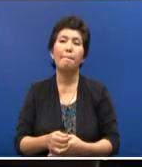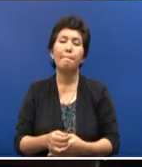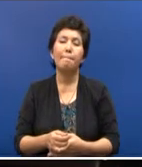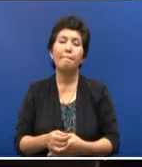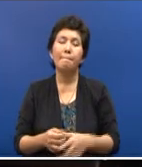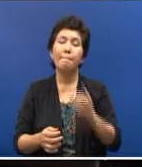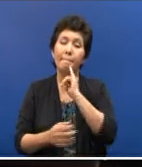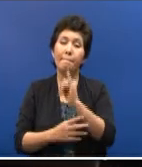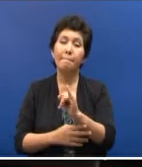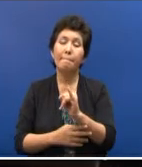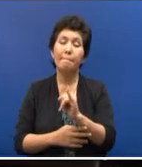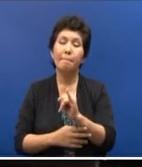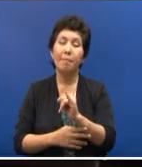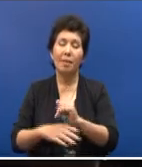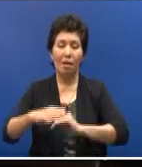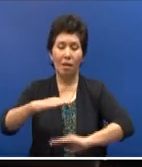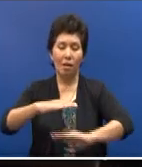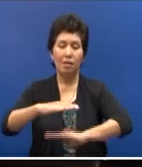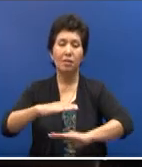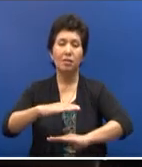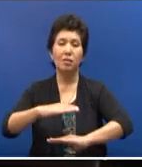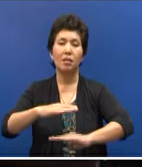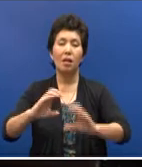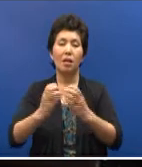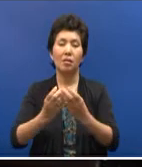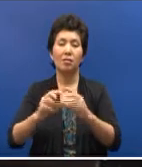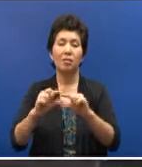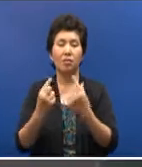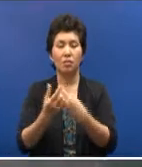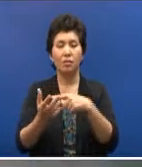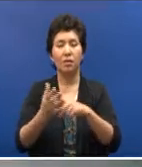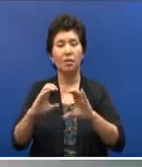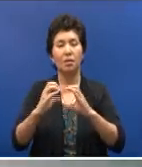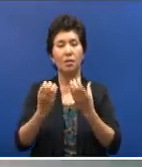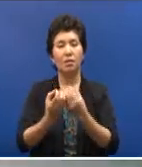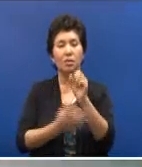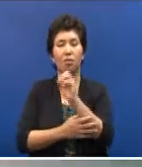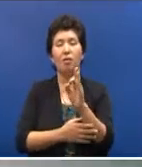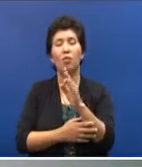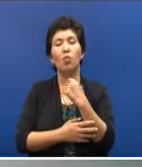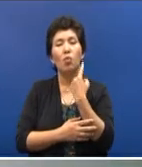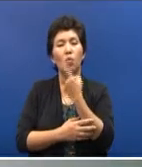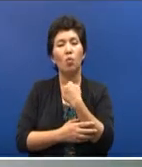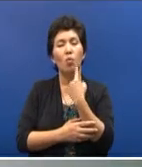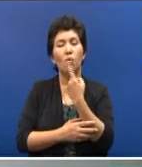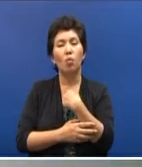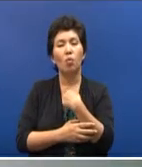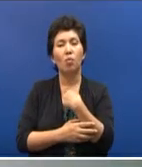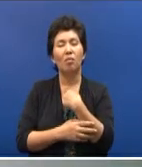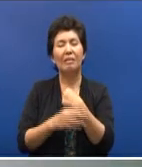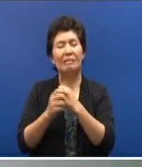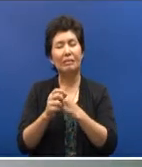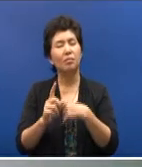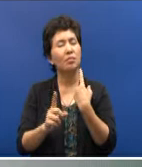Okay, the next one is underclass group. So this class consists of those who struggle